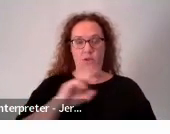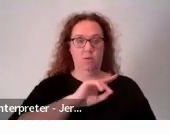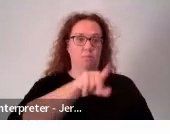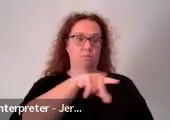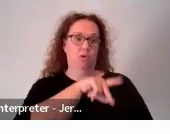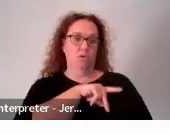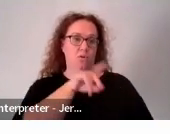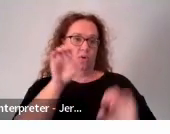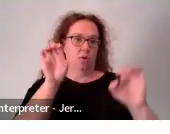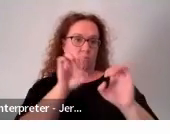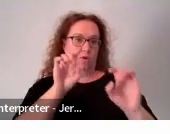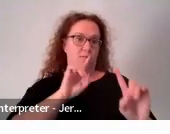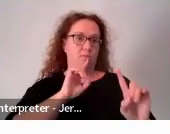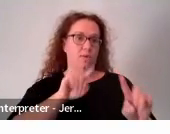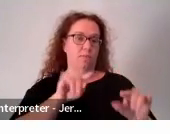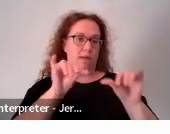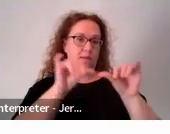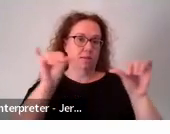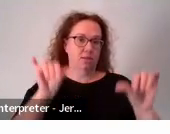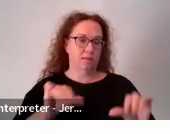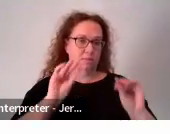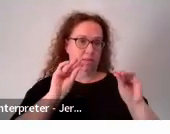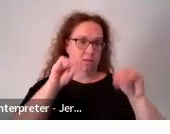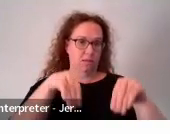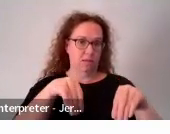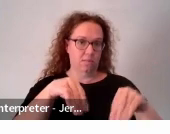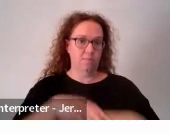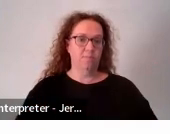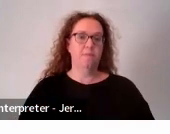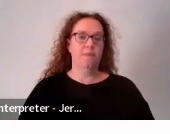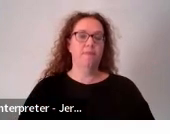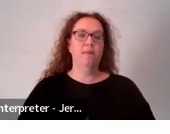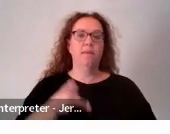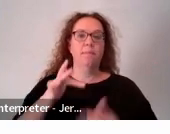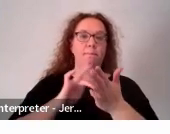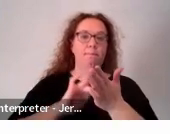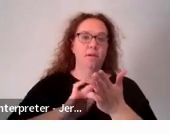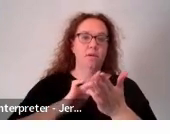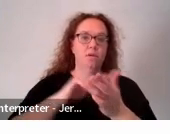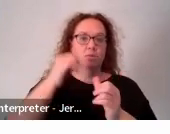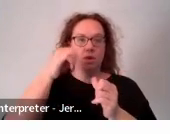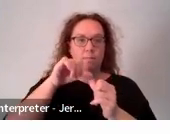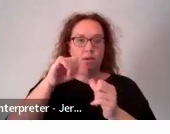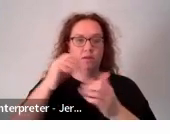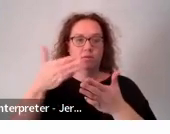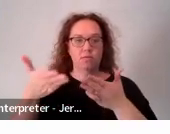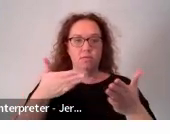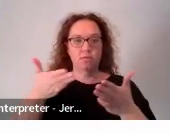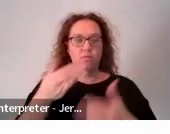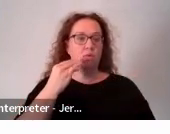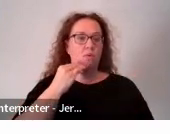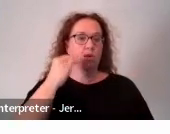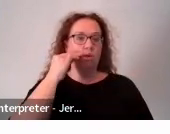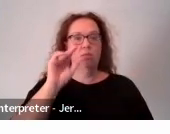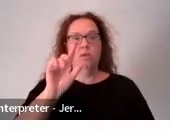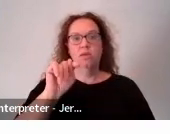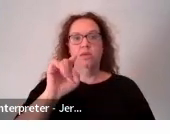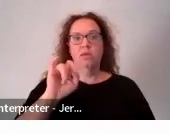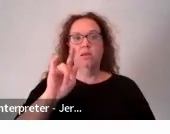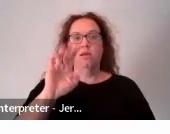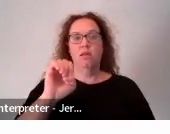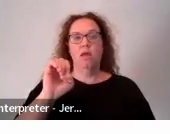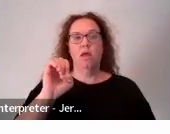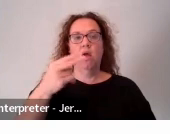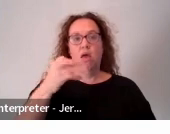personal emergency response system and installation, medication reminder services, home telehealth, and remote